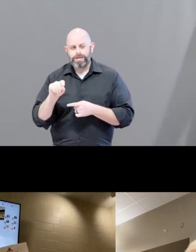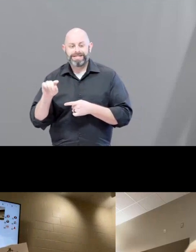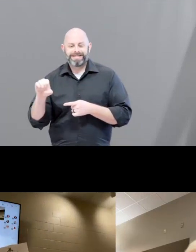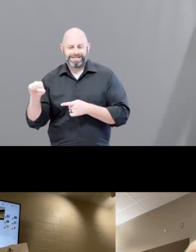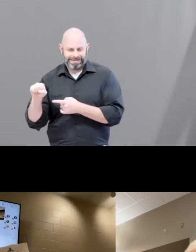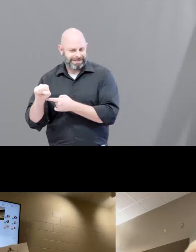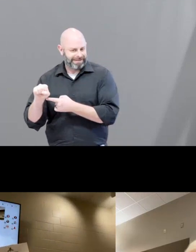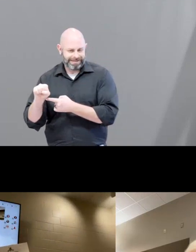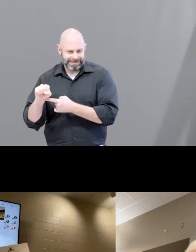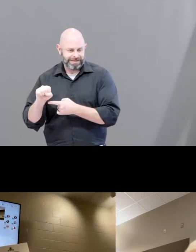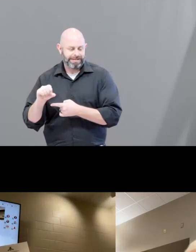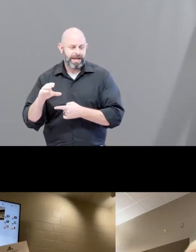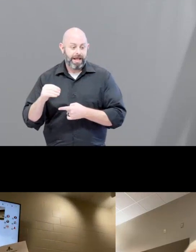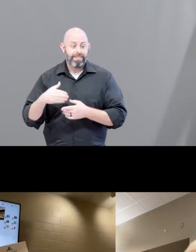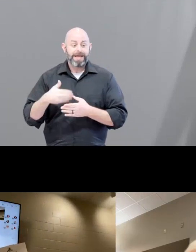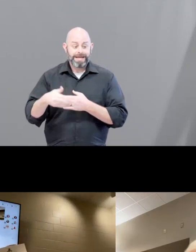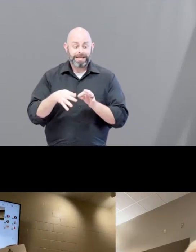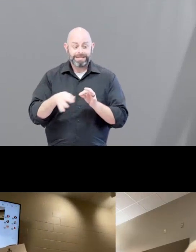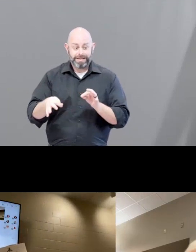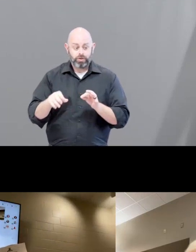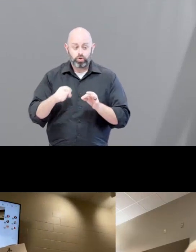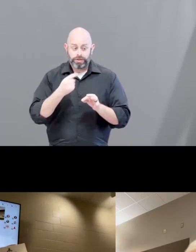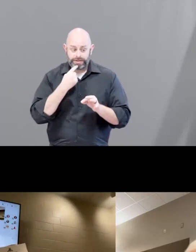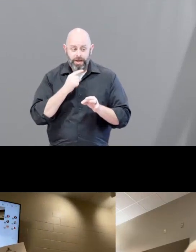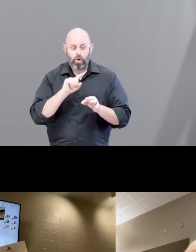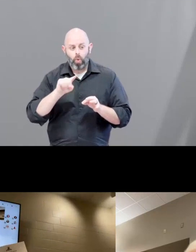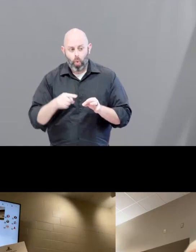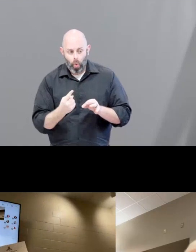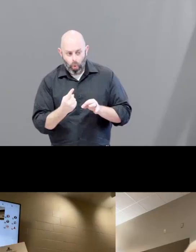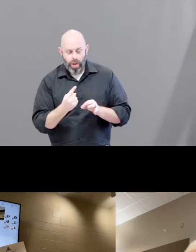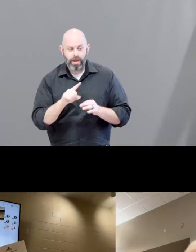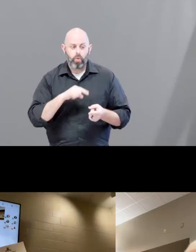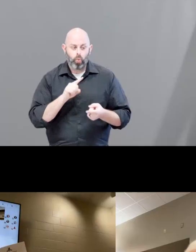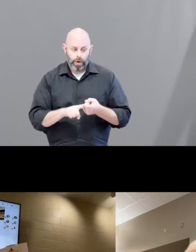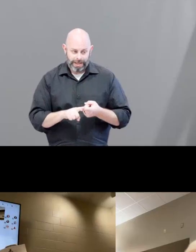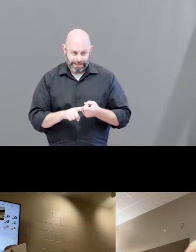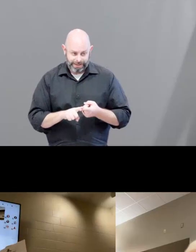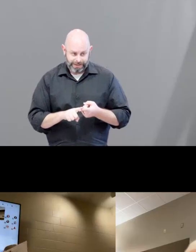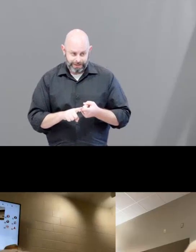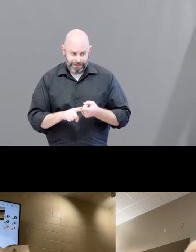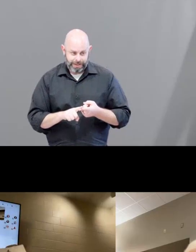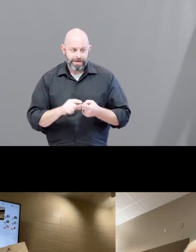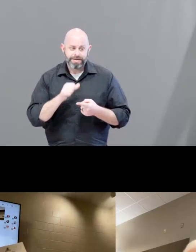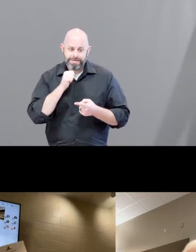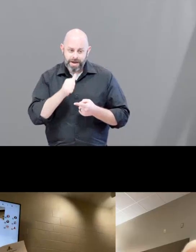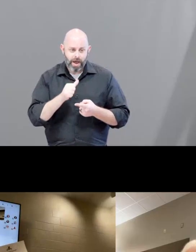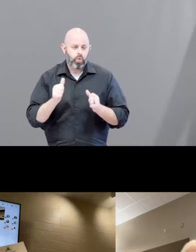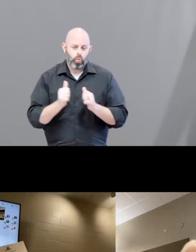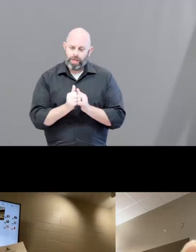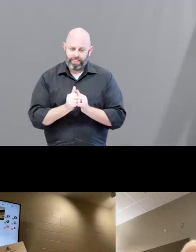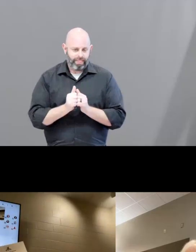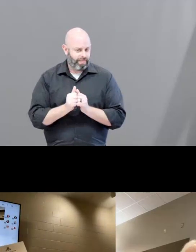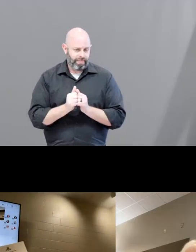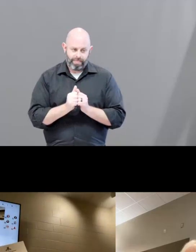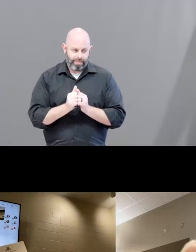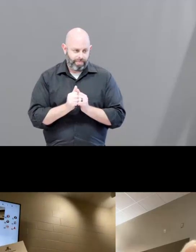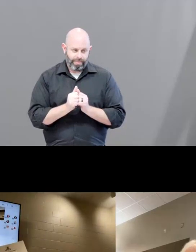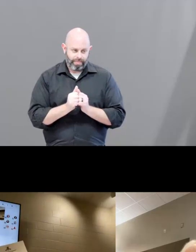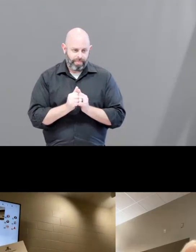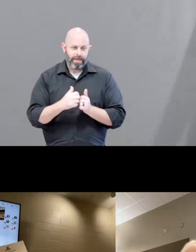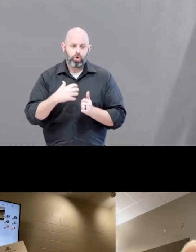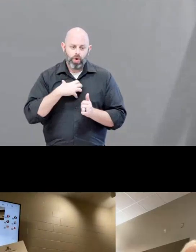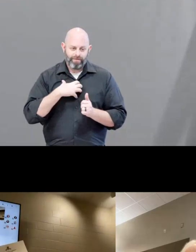the next sentence should read only when instead of with